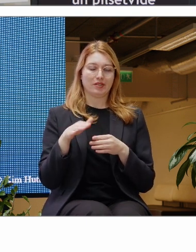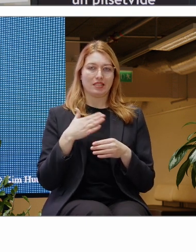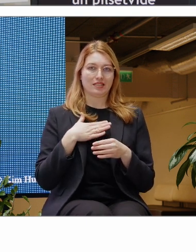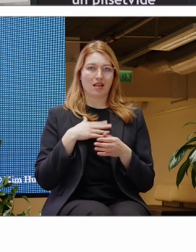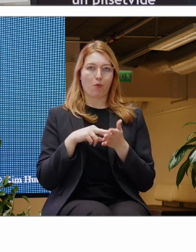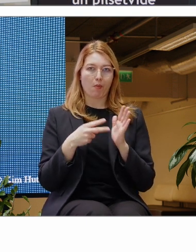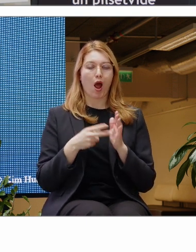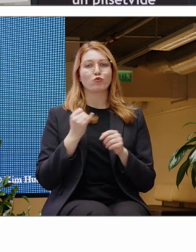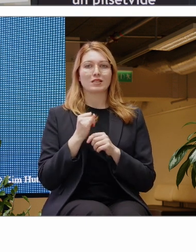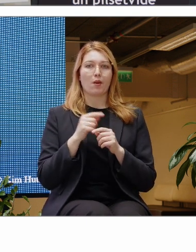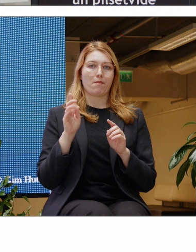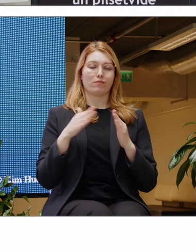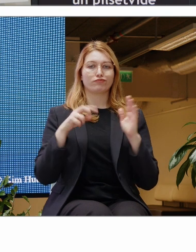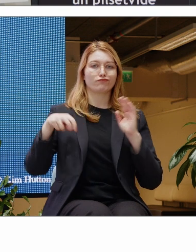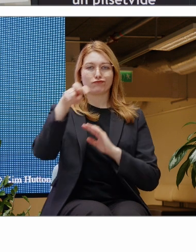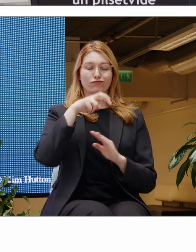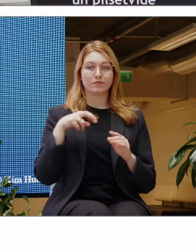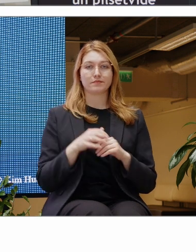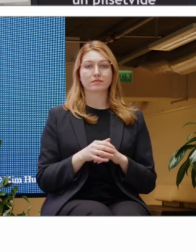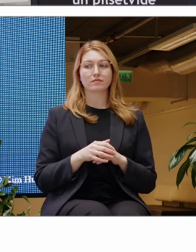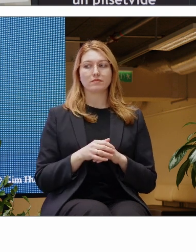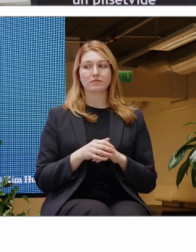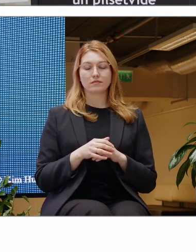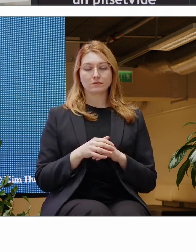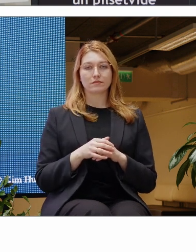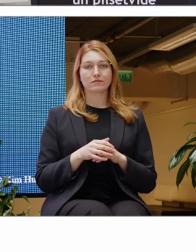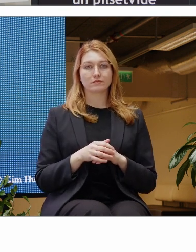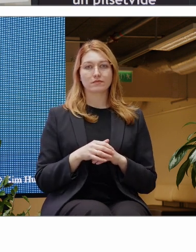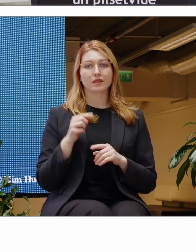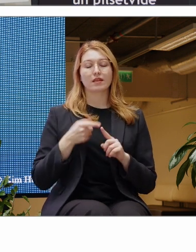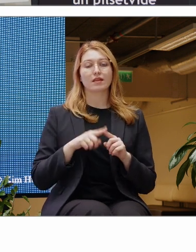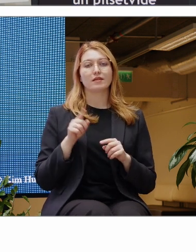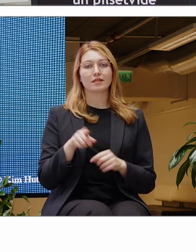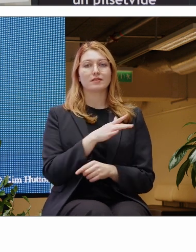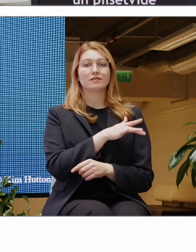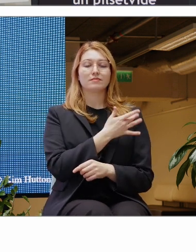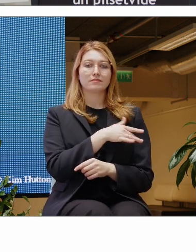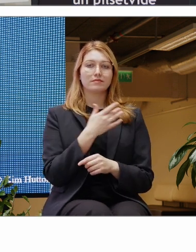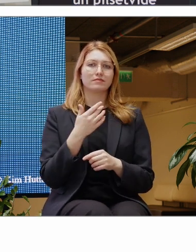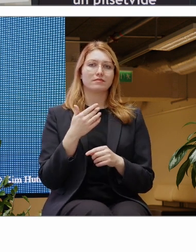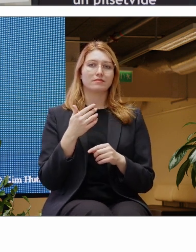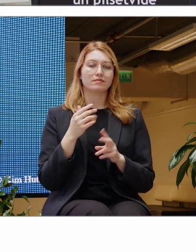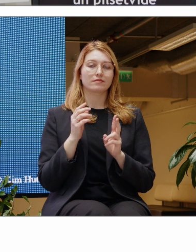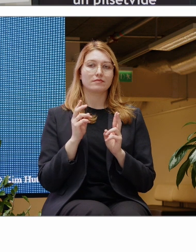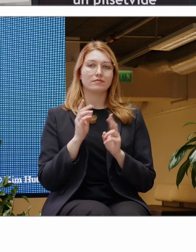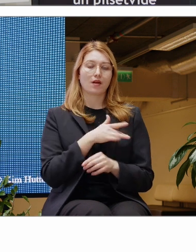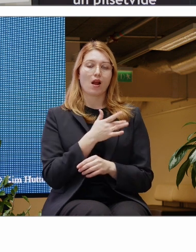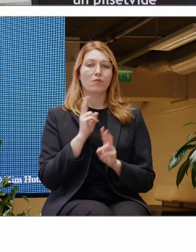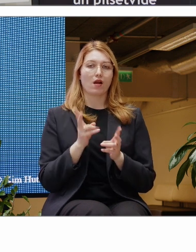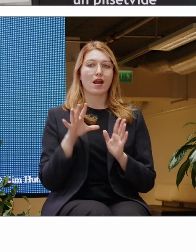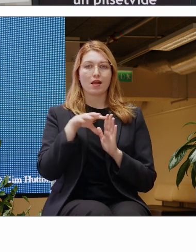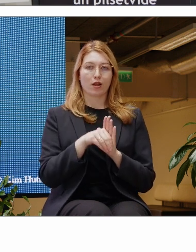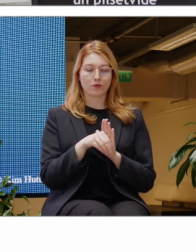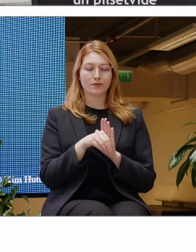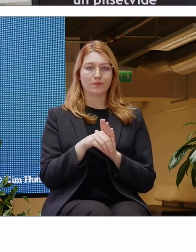planned. And on the top right, this is Eurostar. This is an example of service delivery, end-to-end user involvement. So